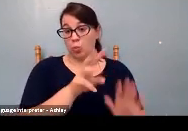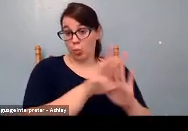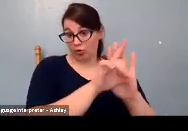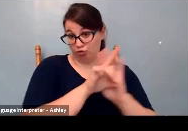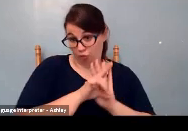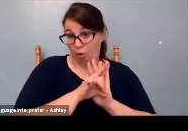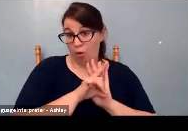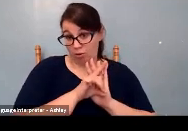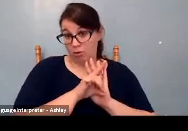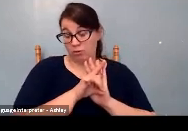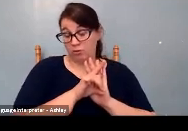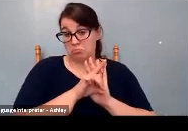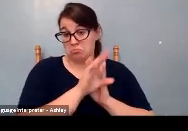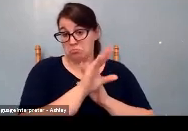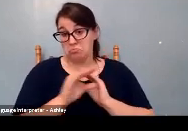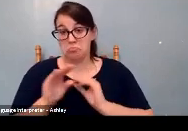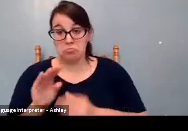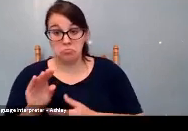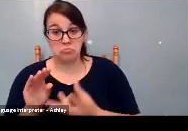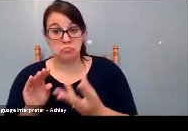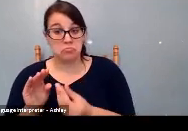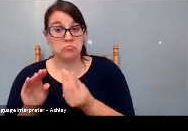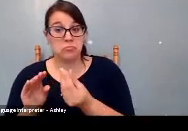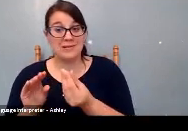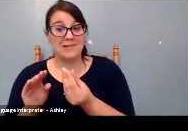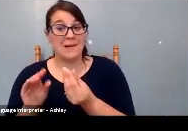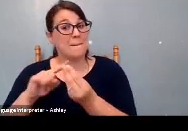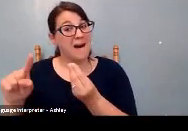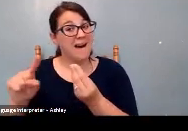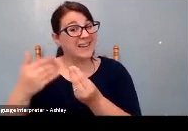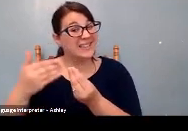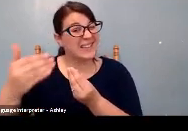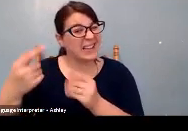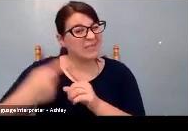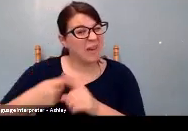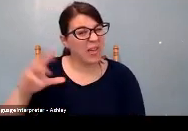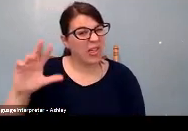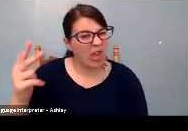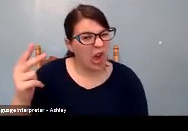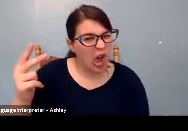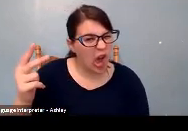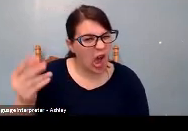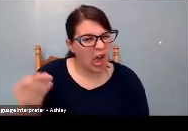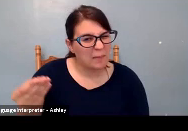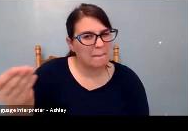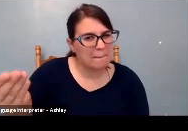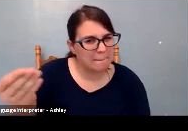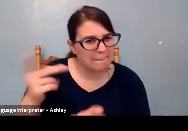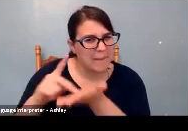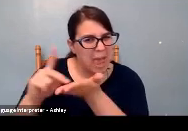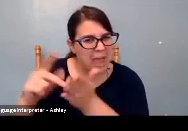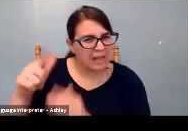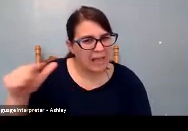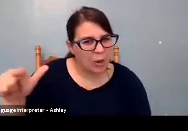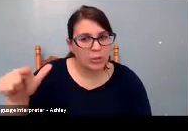don't leave your hands until the following month on the 3rd. Well, the monies that are in your hands on the 3rd actually do count as a